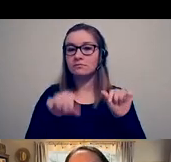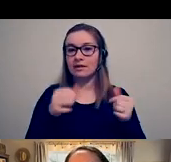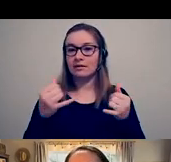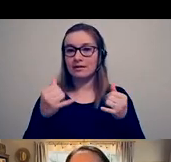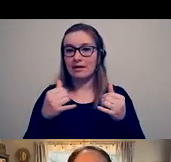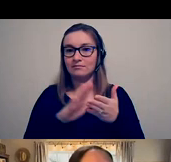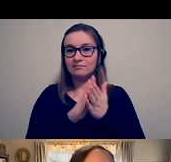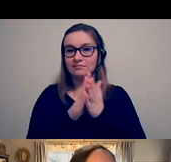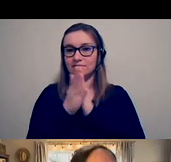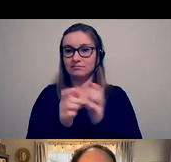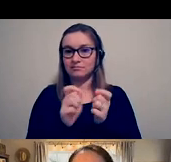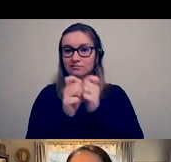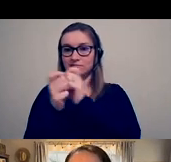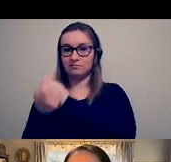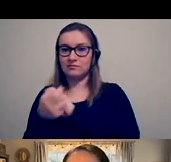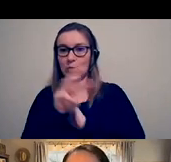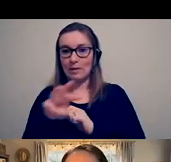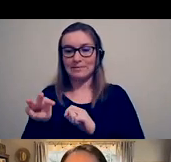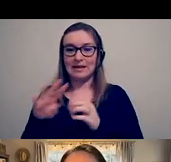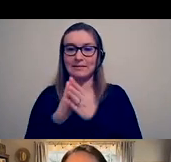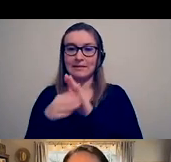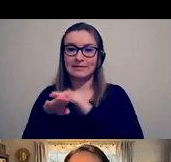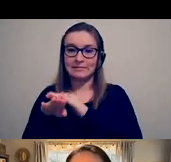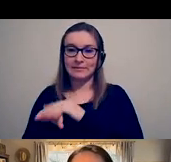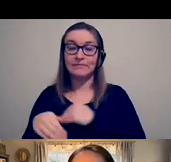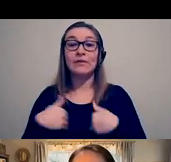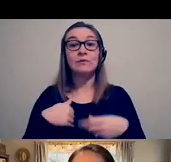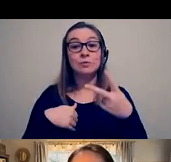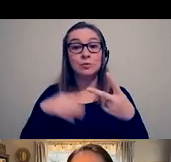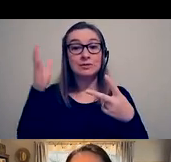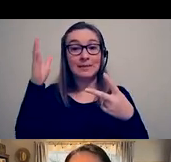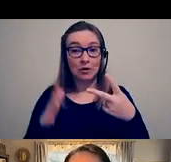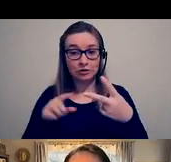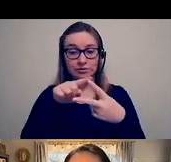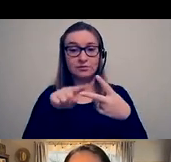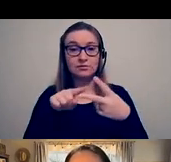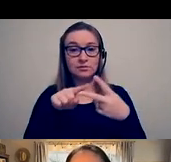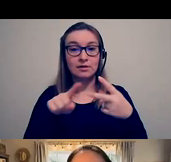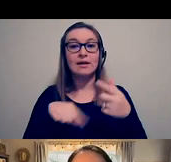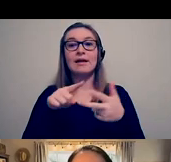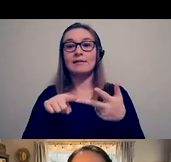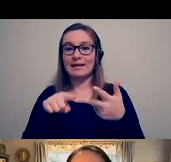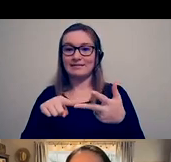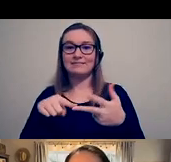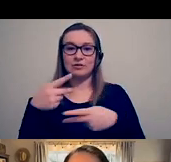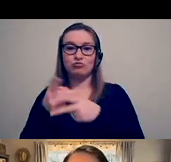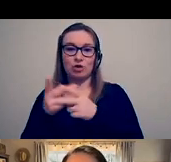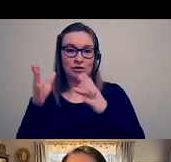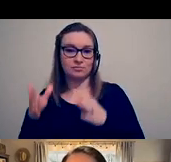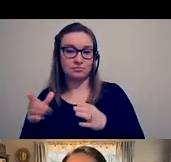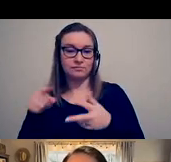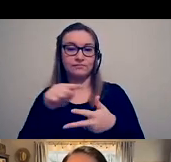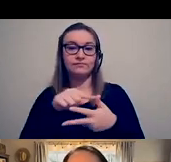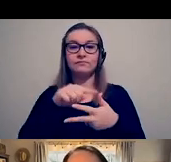So we have two main speakers, then I'm also going to introduce the product that we'll be talking about today. So I'm going to start with